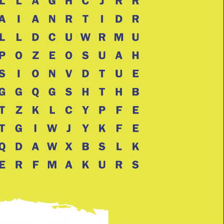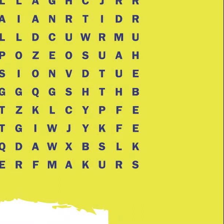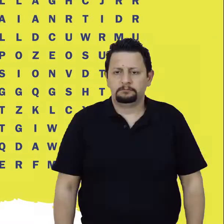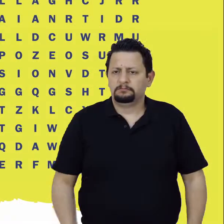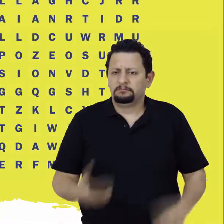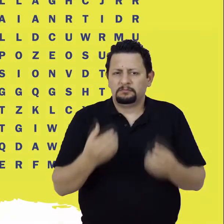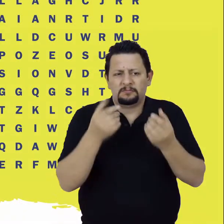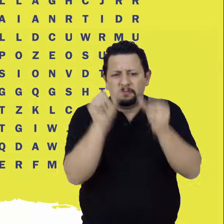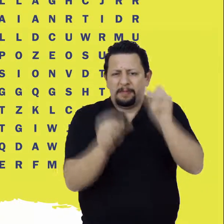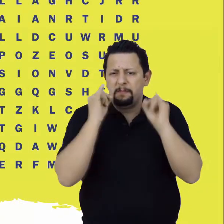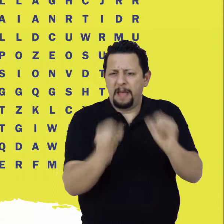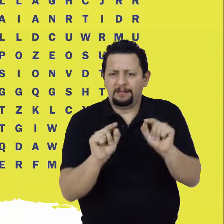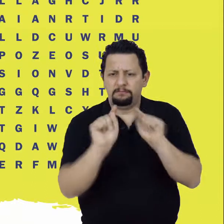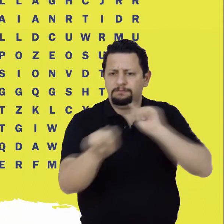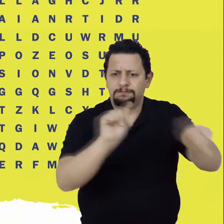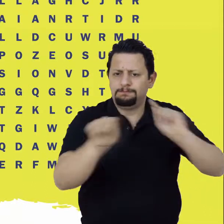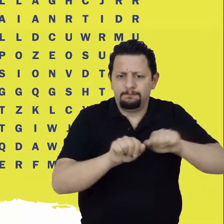Epidemic.